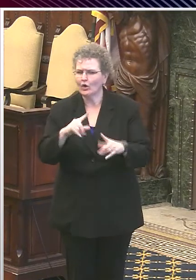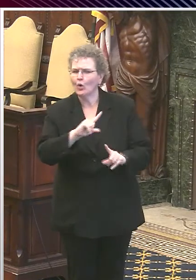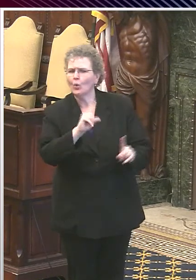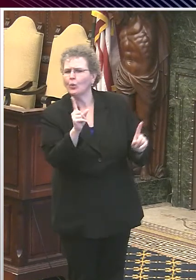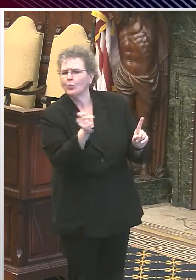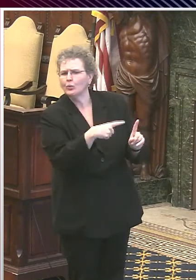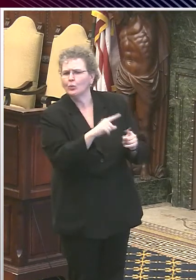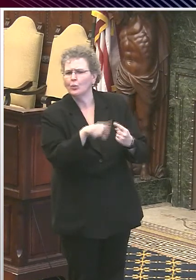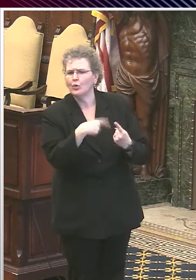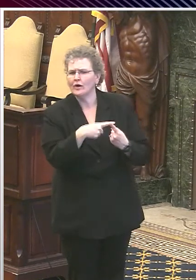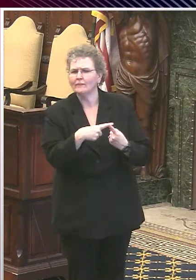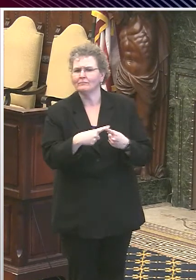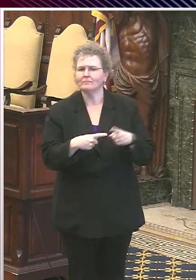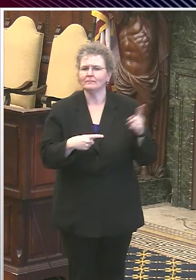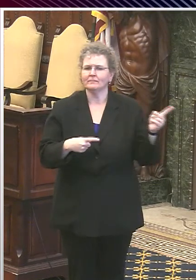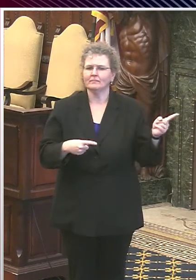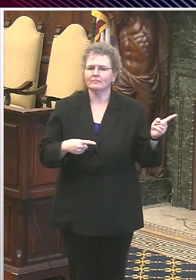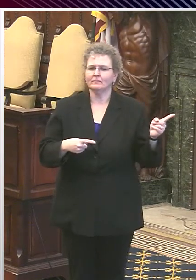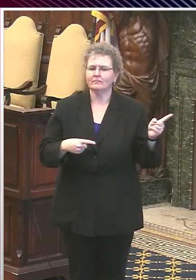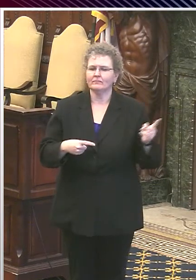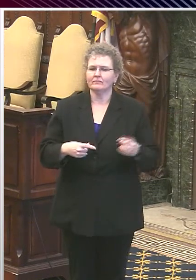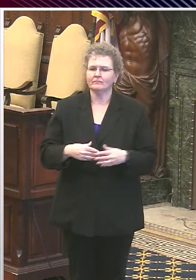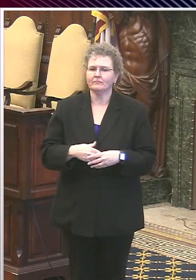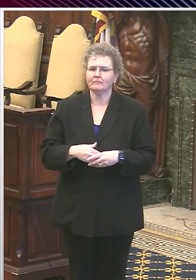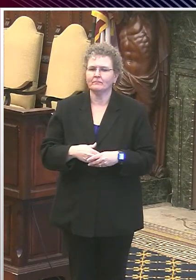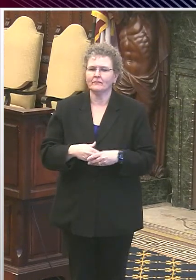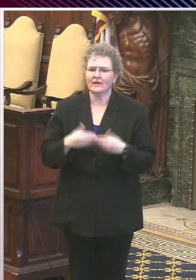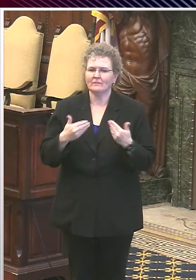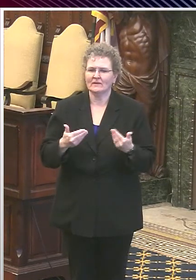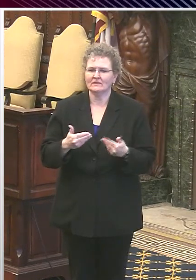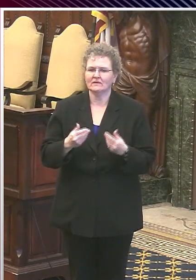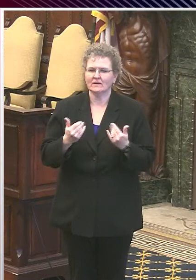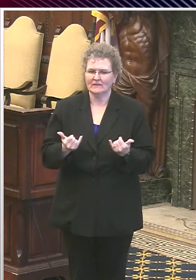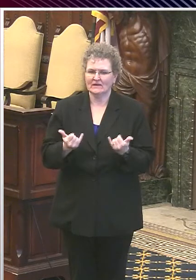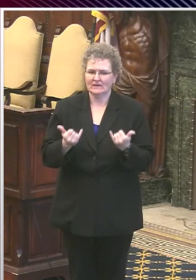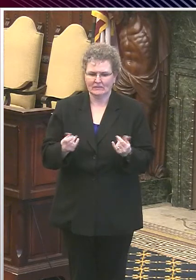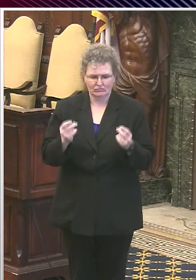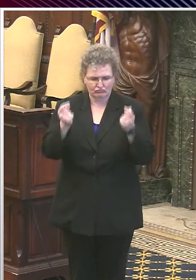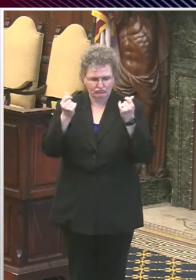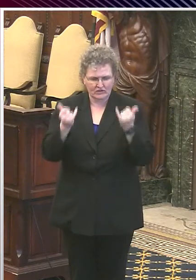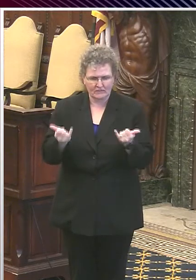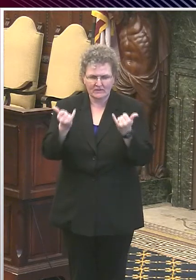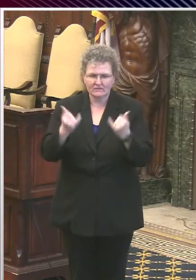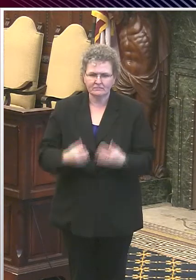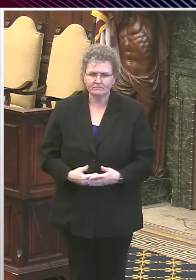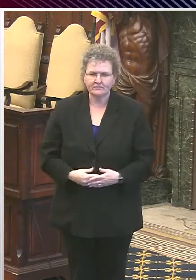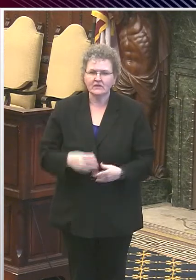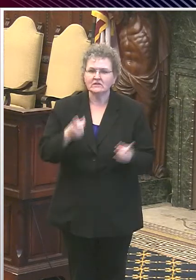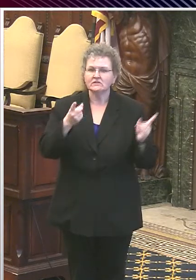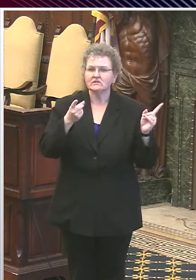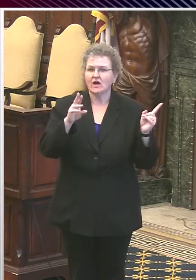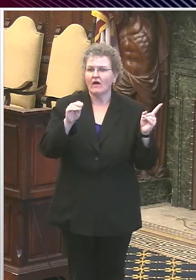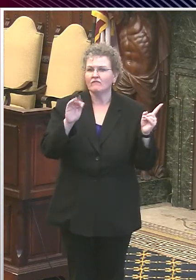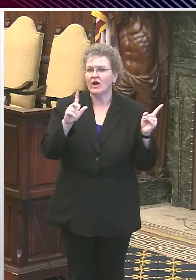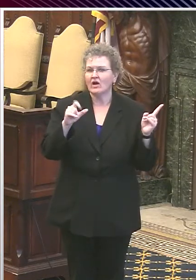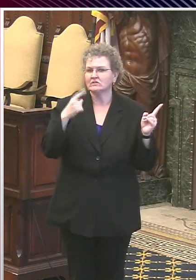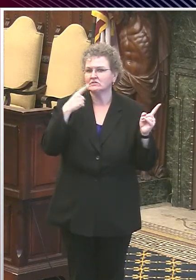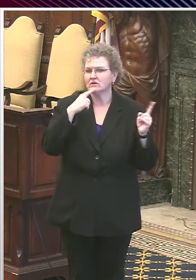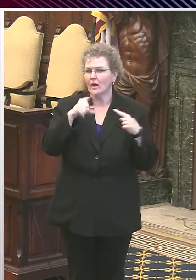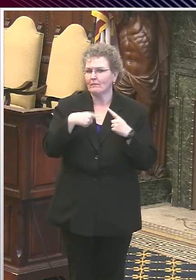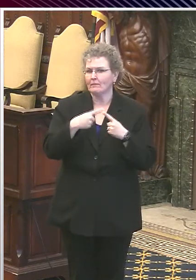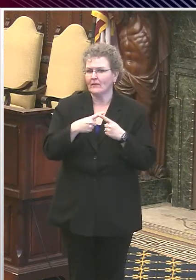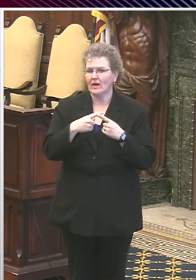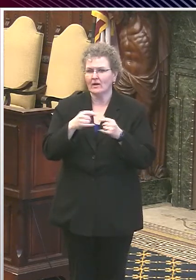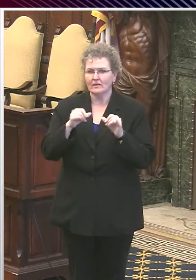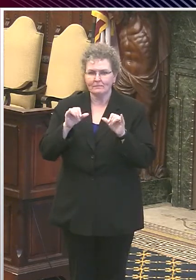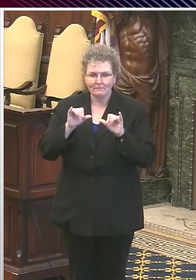immediately. Okay. And for Mayor Kenny, has there been any talks about doing another mass vaccination